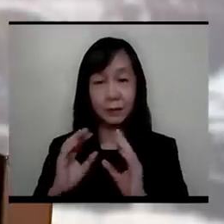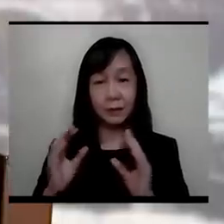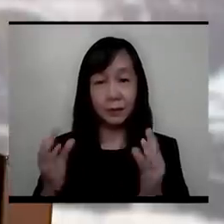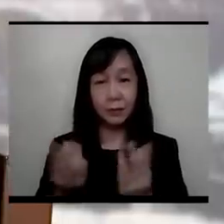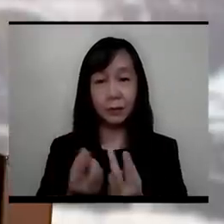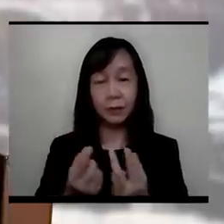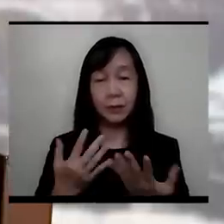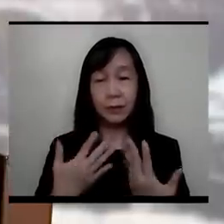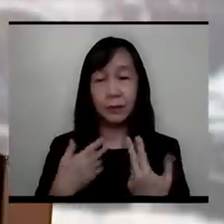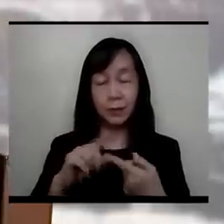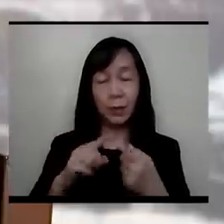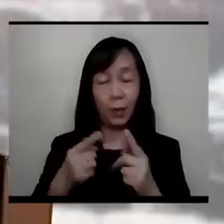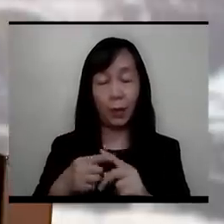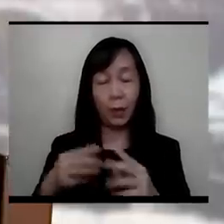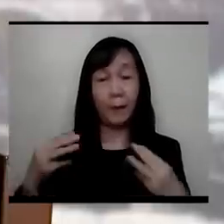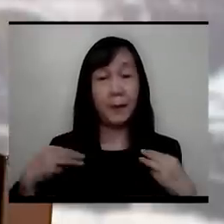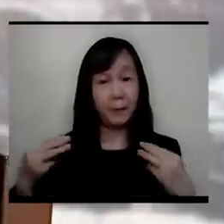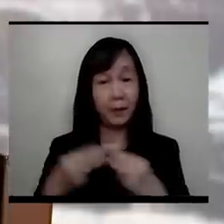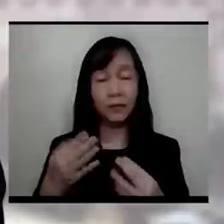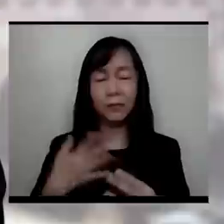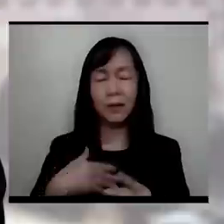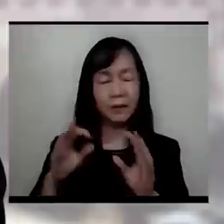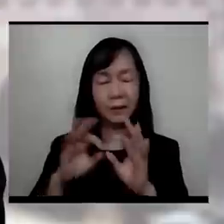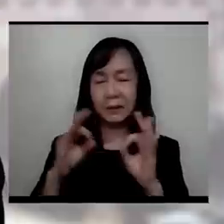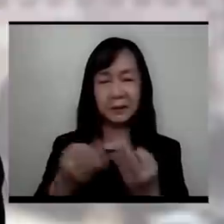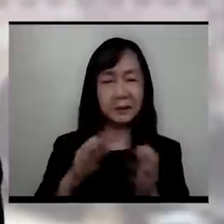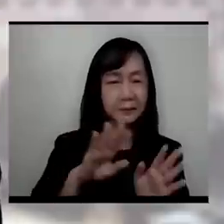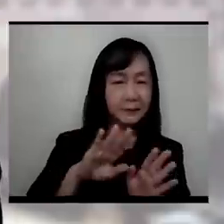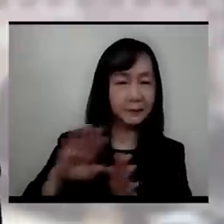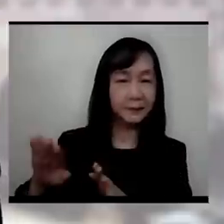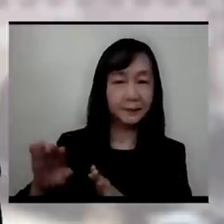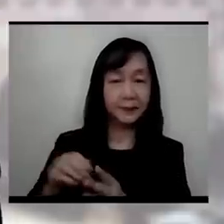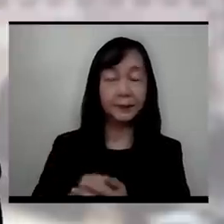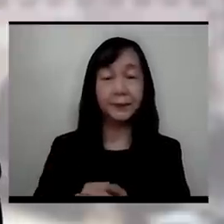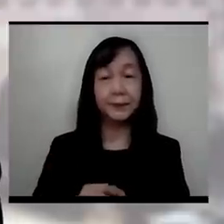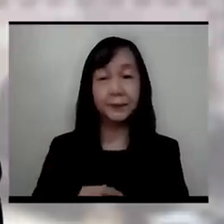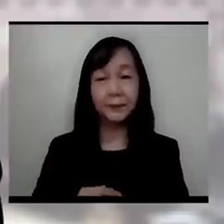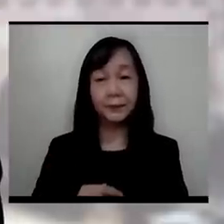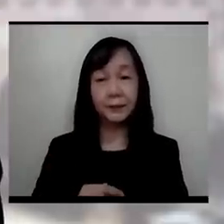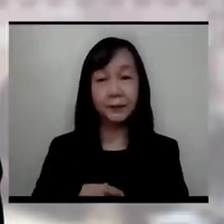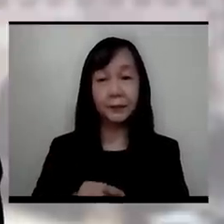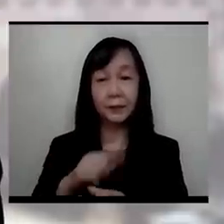as a member Of my family And when that happens